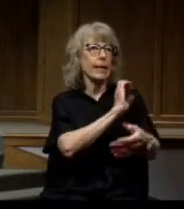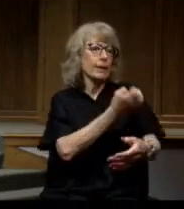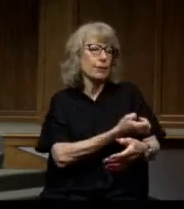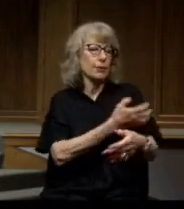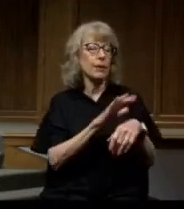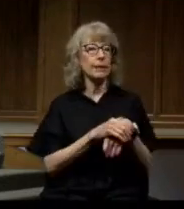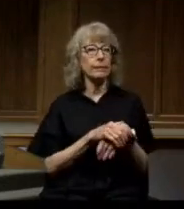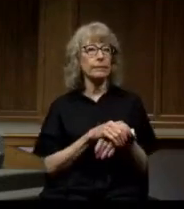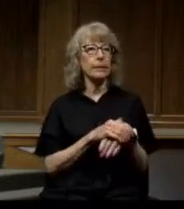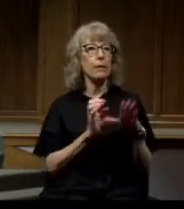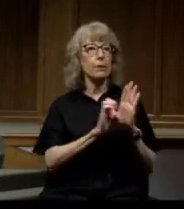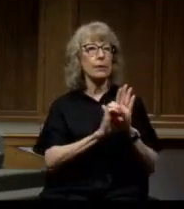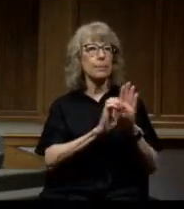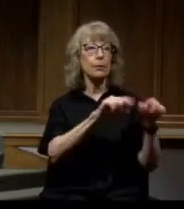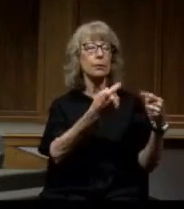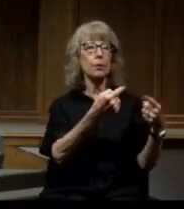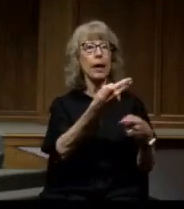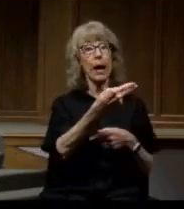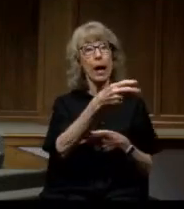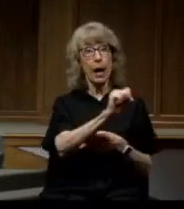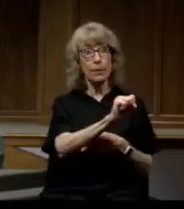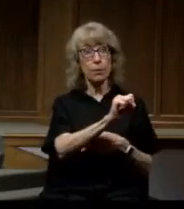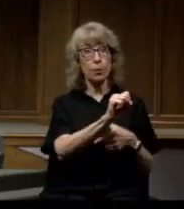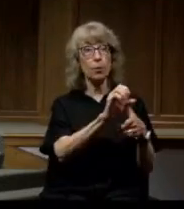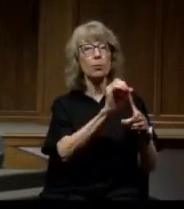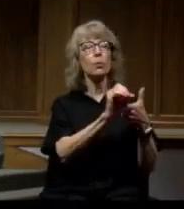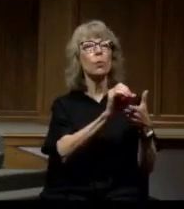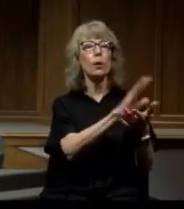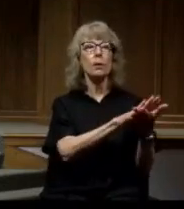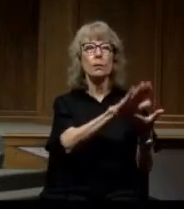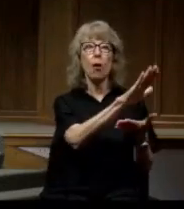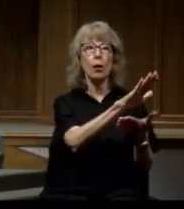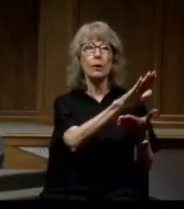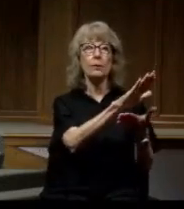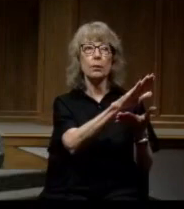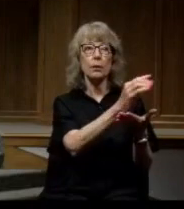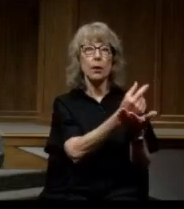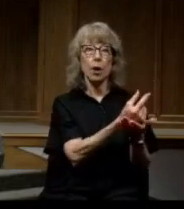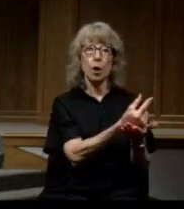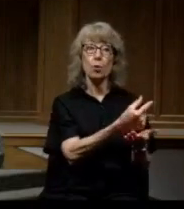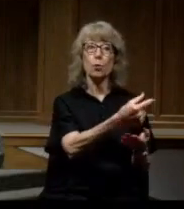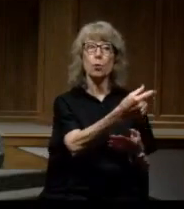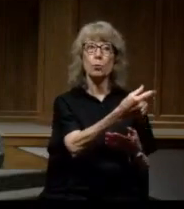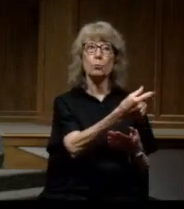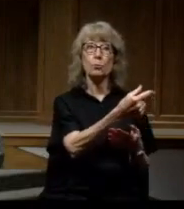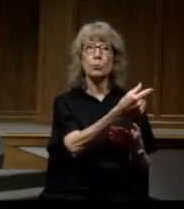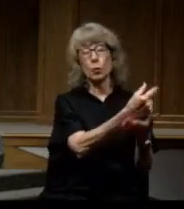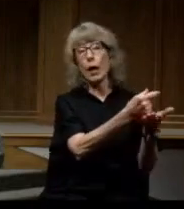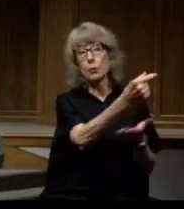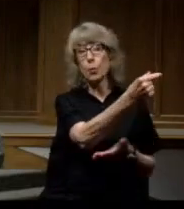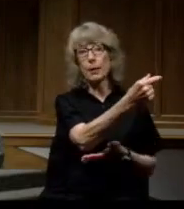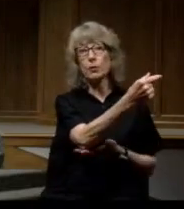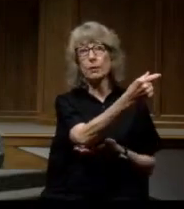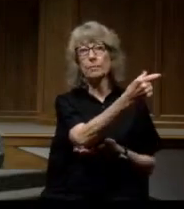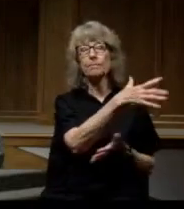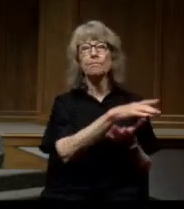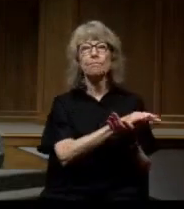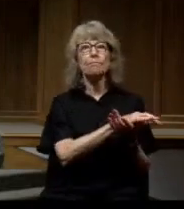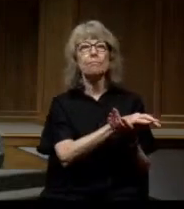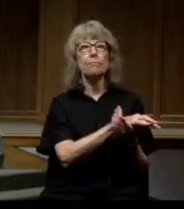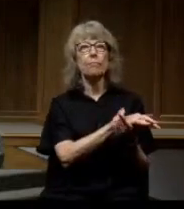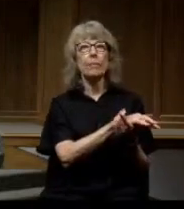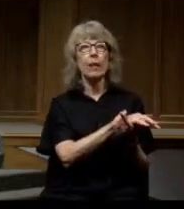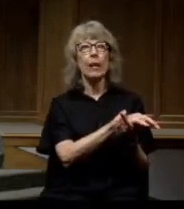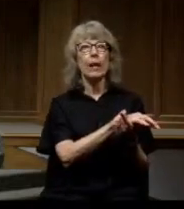to a high school or graduation or college graduation and you will feel this palpable sense of expectation in